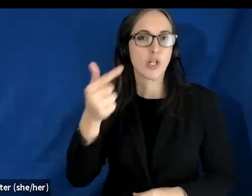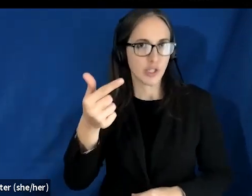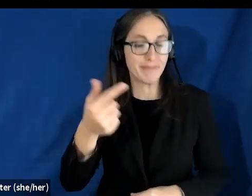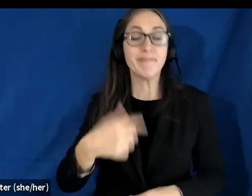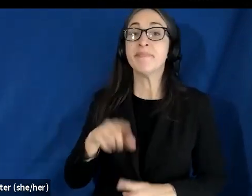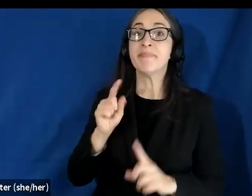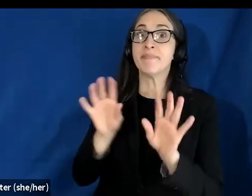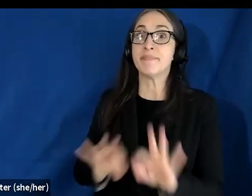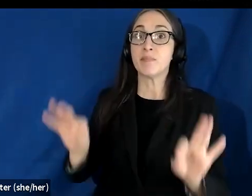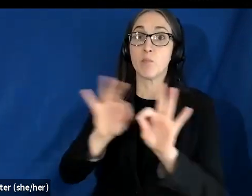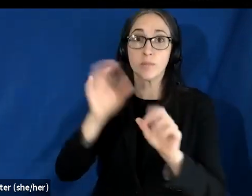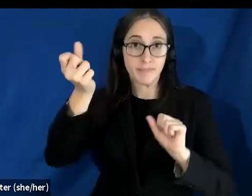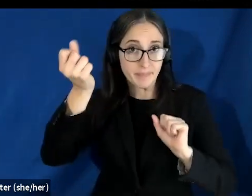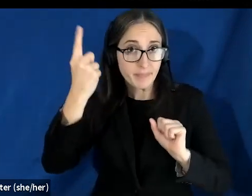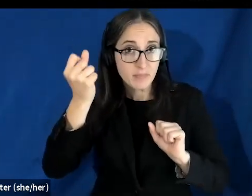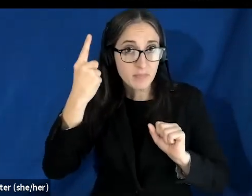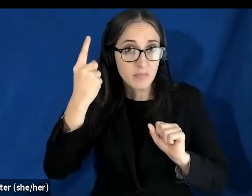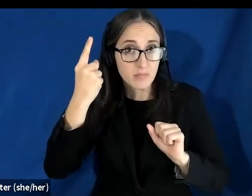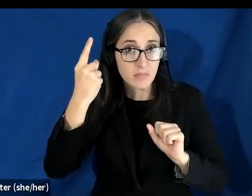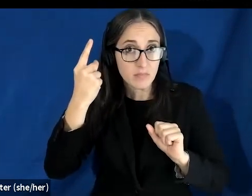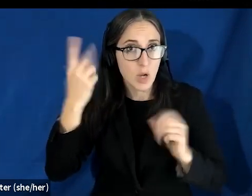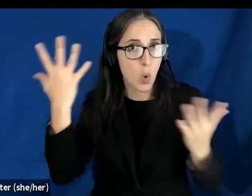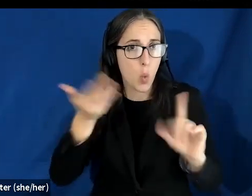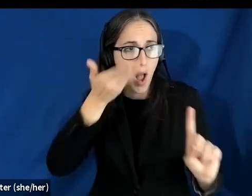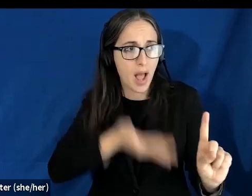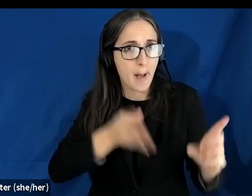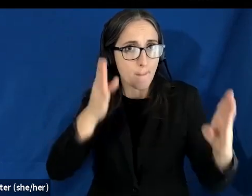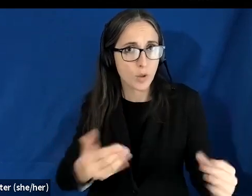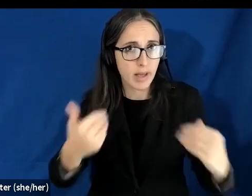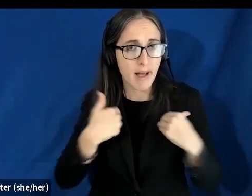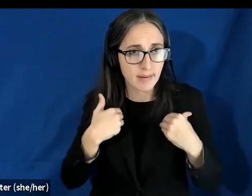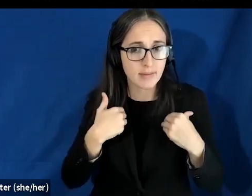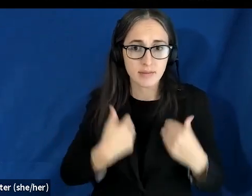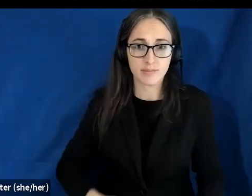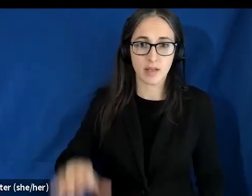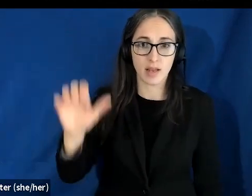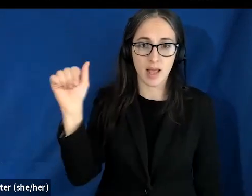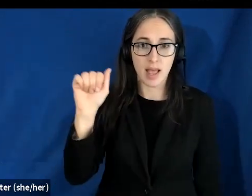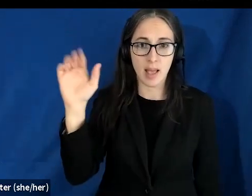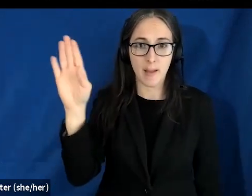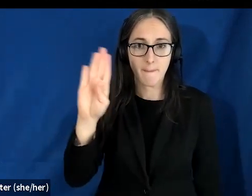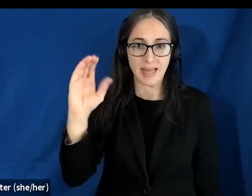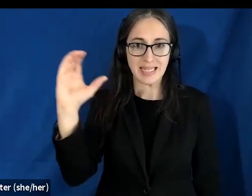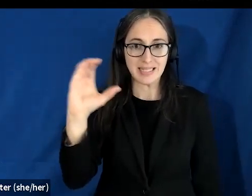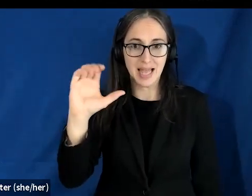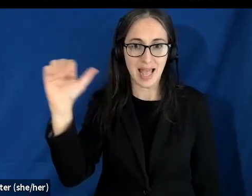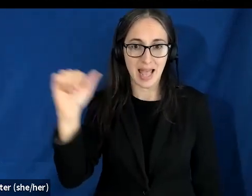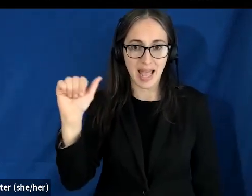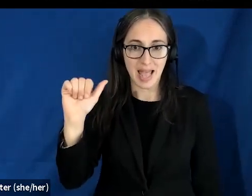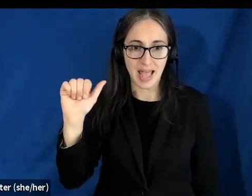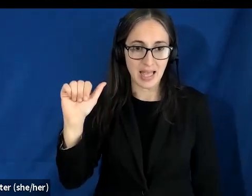understand what the person has. ABCA4. I'm not reading, picking up exactly what